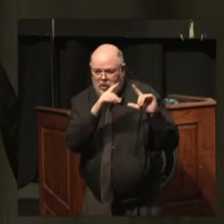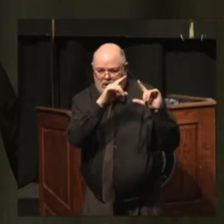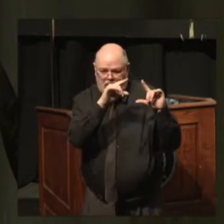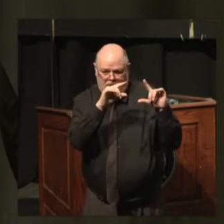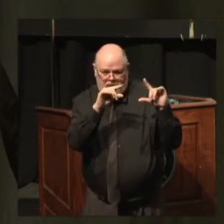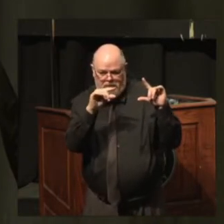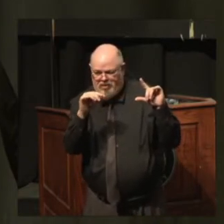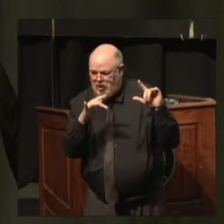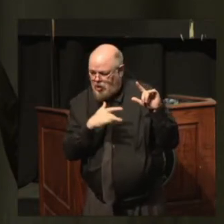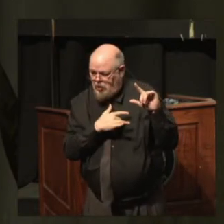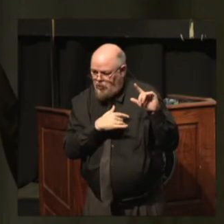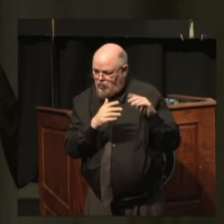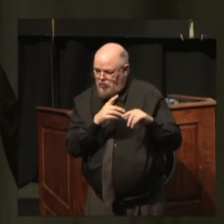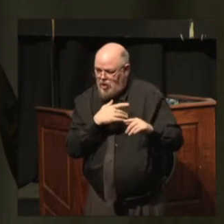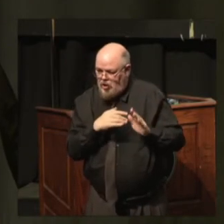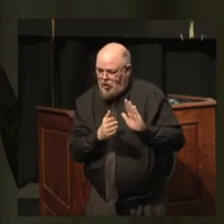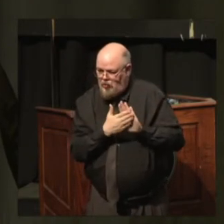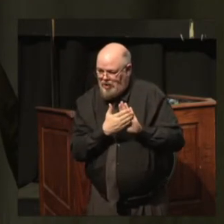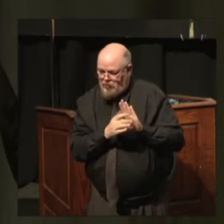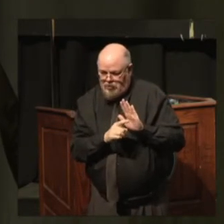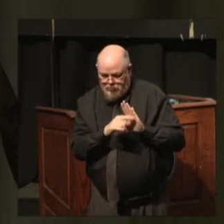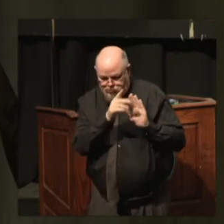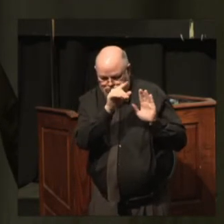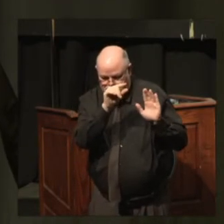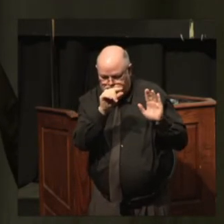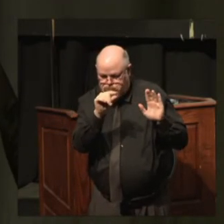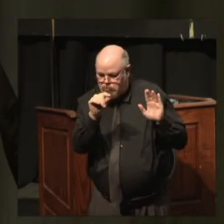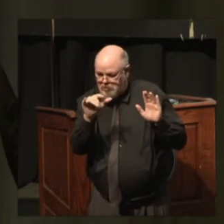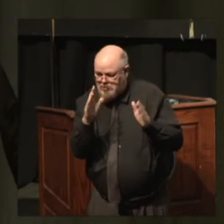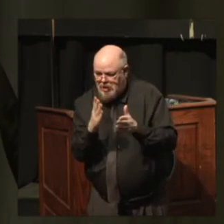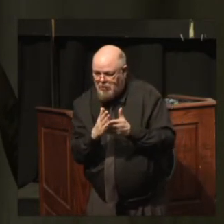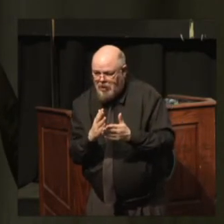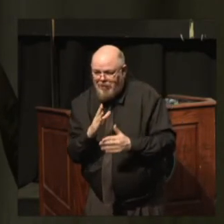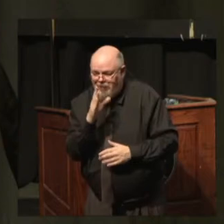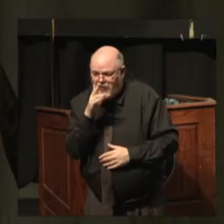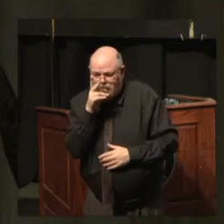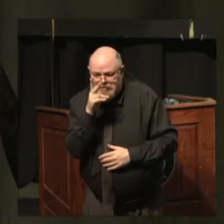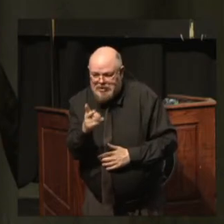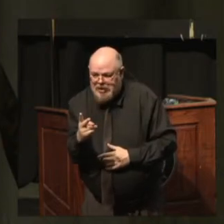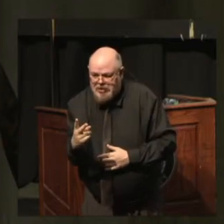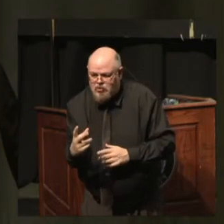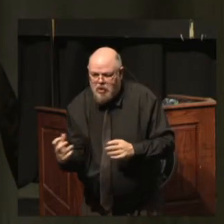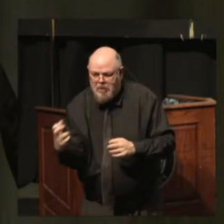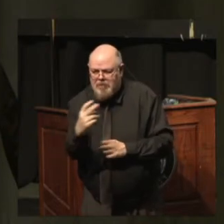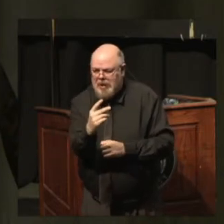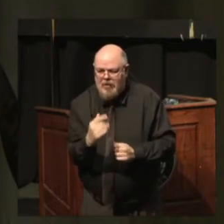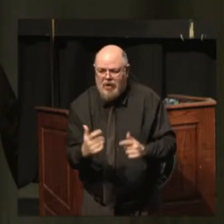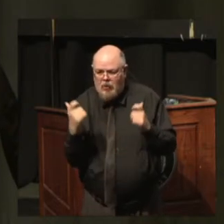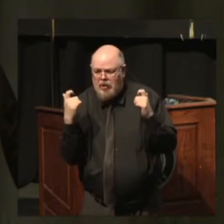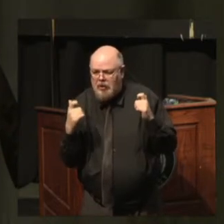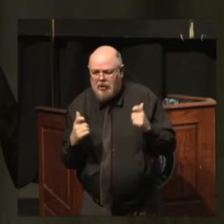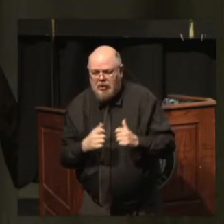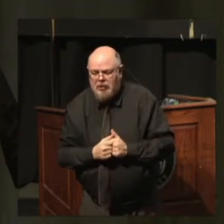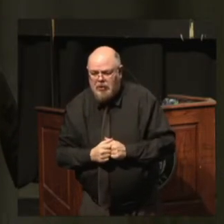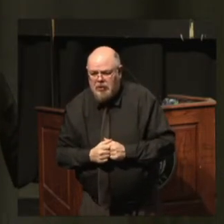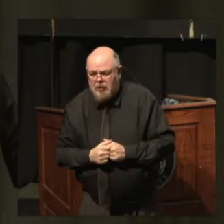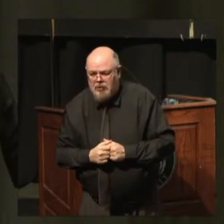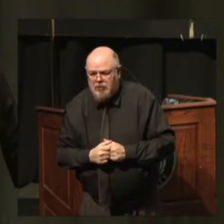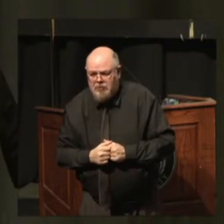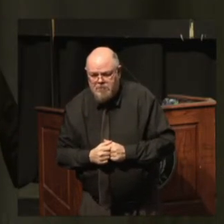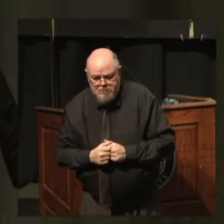wife does, because she didn't want to say, she would have known what she was talking about. Usually it doesn't turn out so good. It goes the other way. And again, she